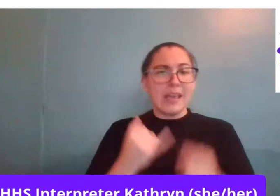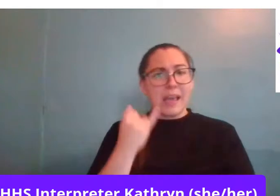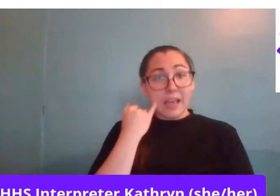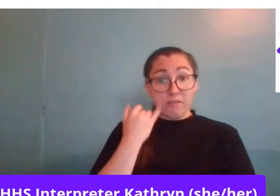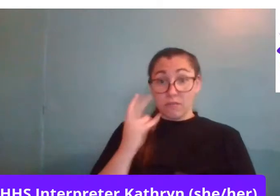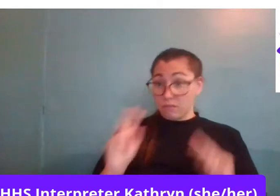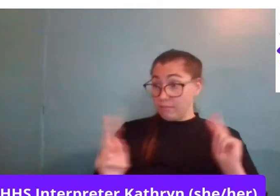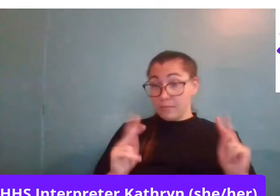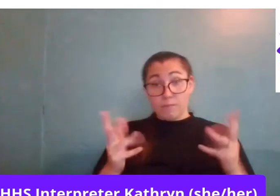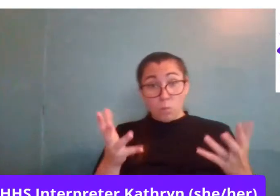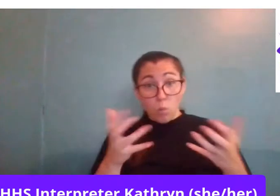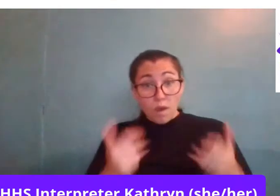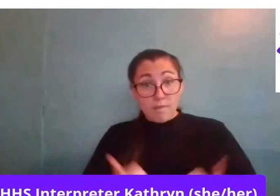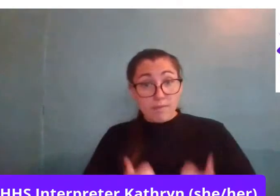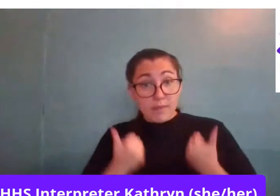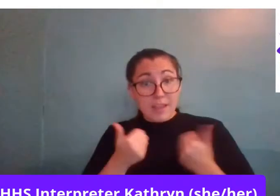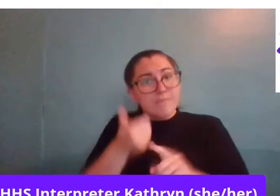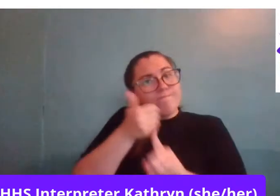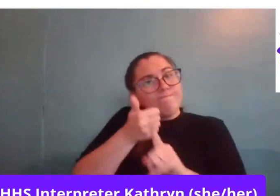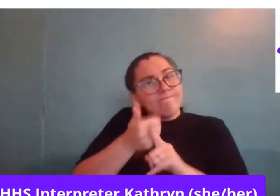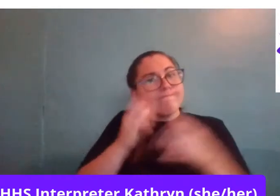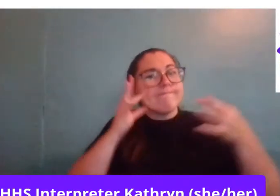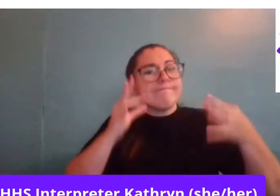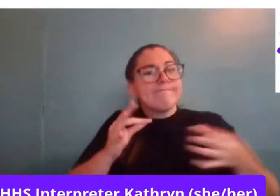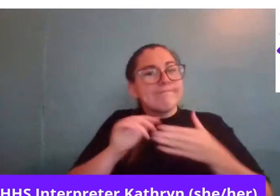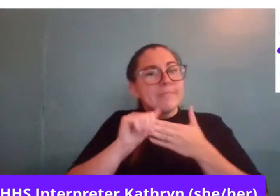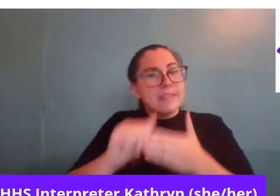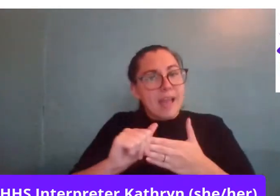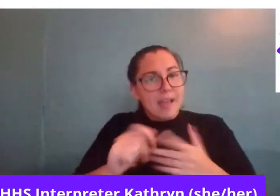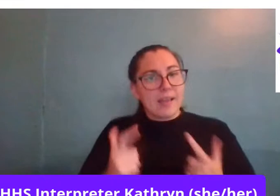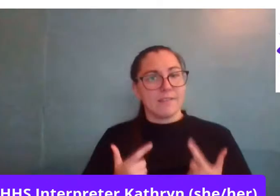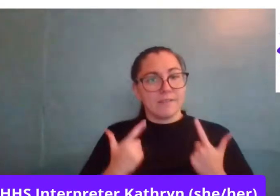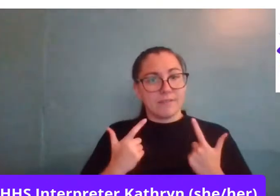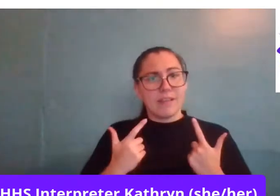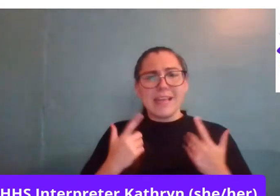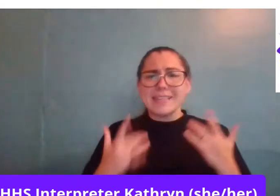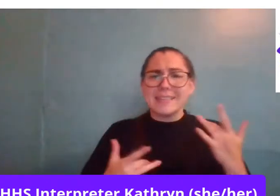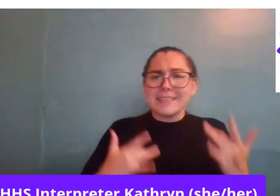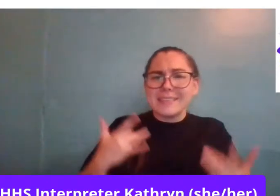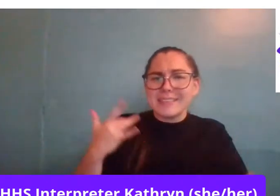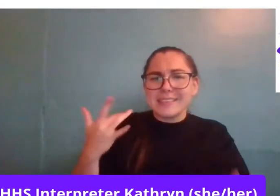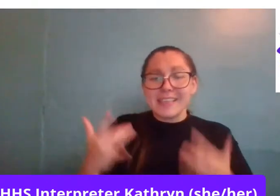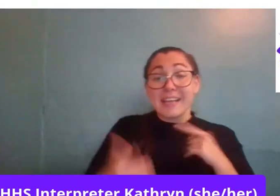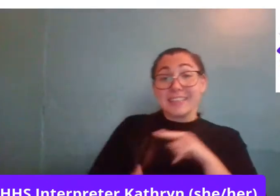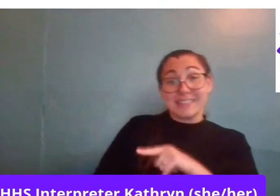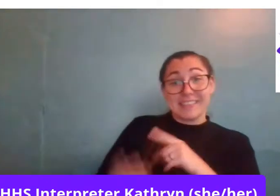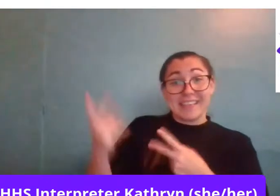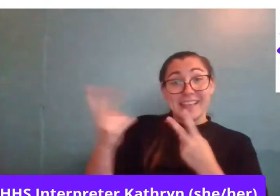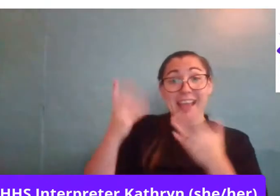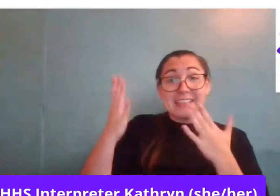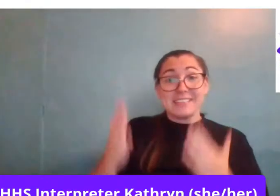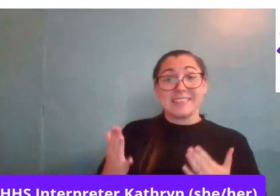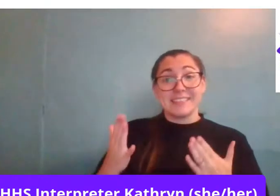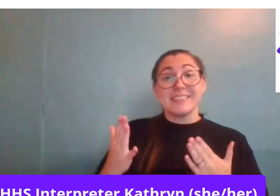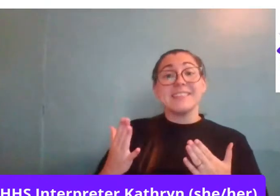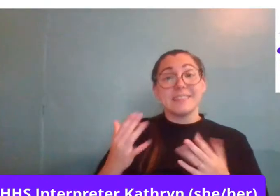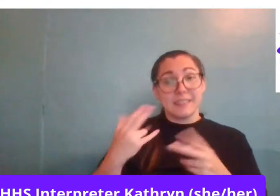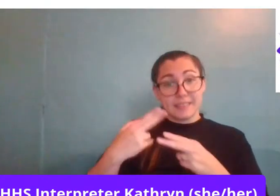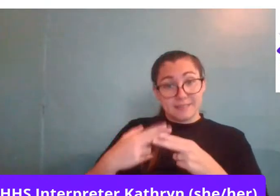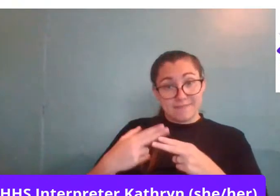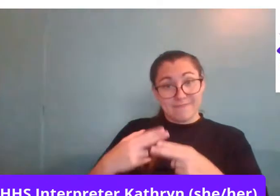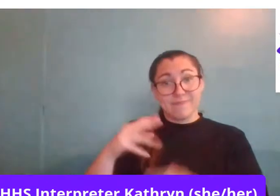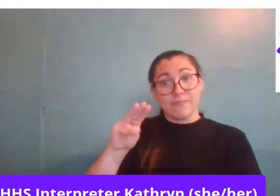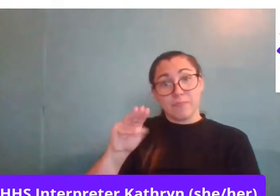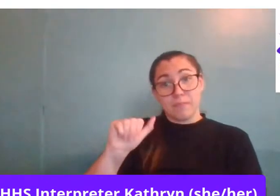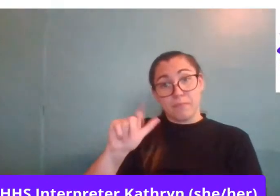a self-directed life. We are excited. Our guest today is Mr. Malik D.